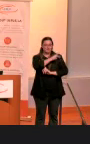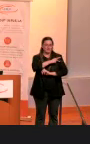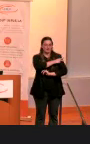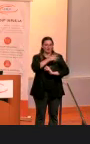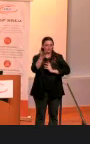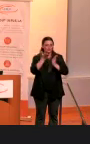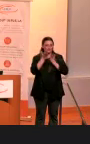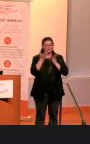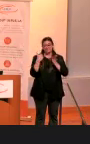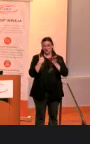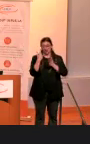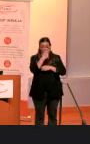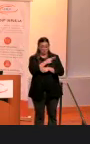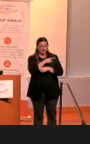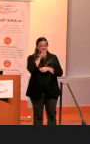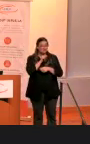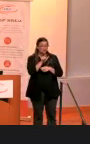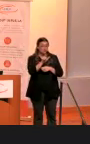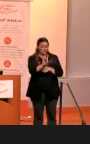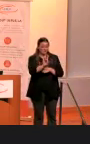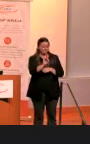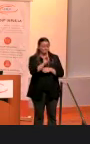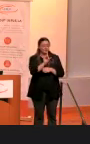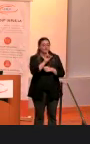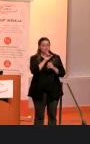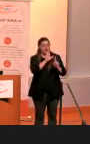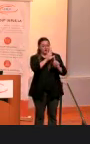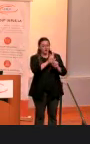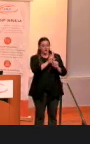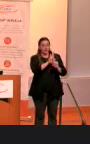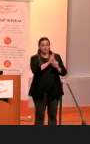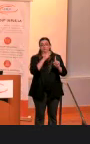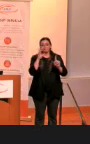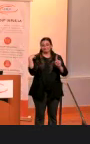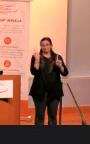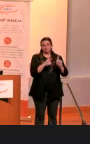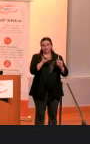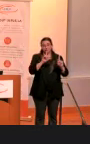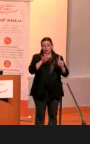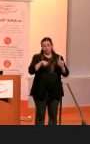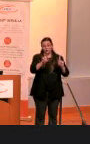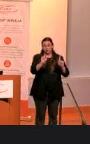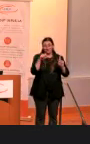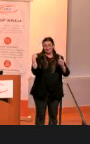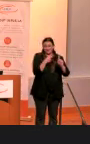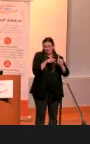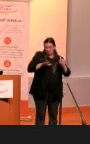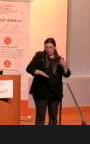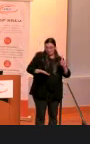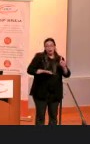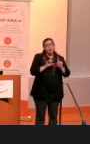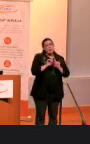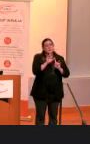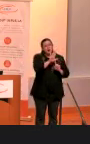and we had a patient who was 28 years old. And this patient had had lupus since she was a child, but it was actually doing really very